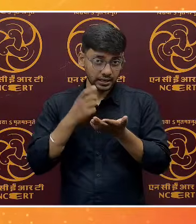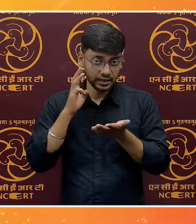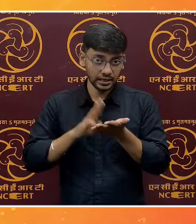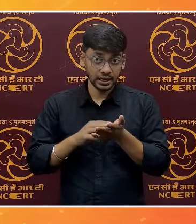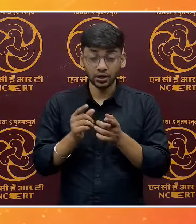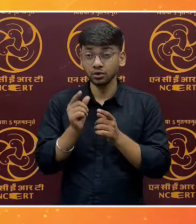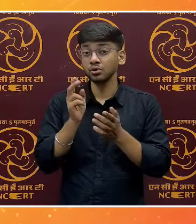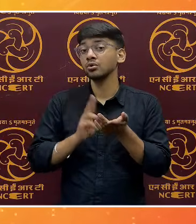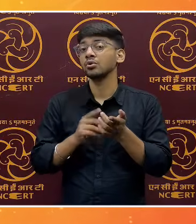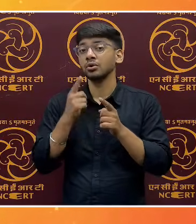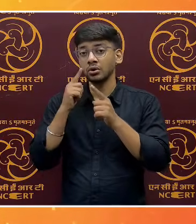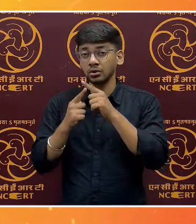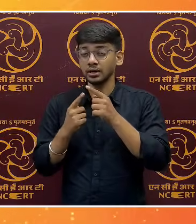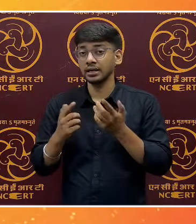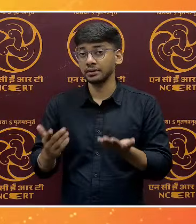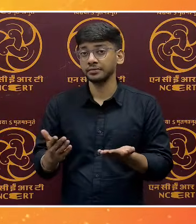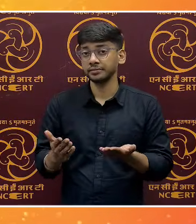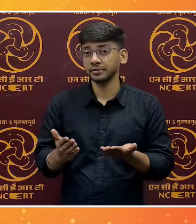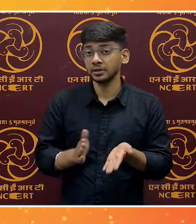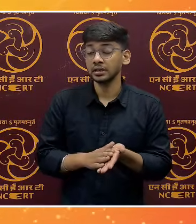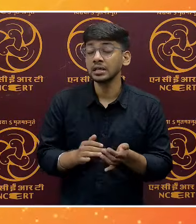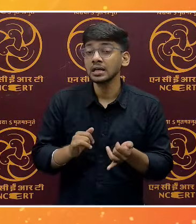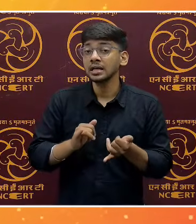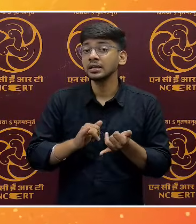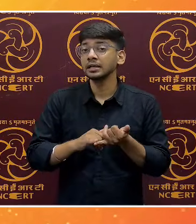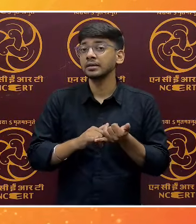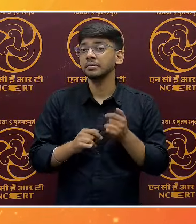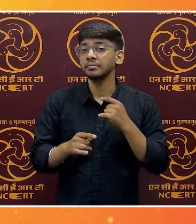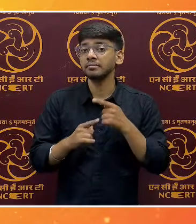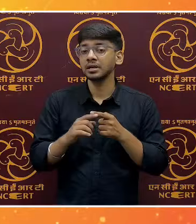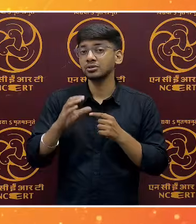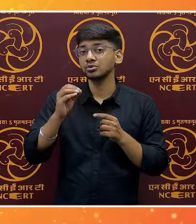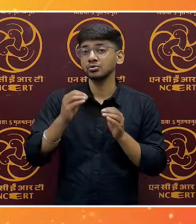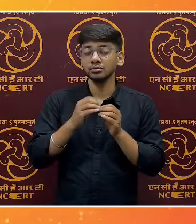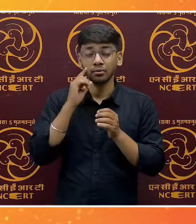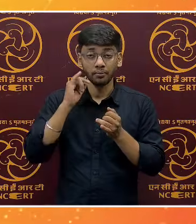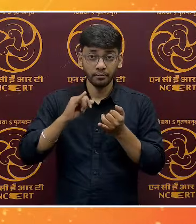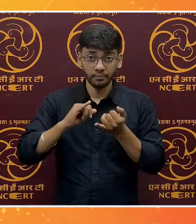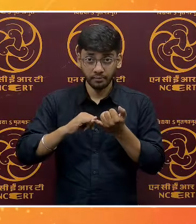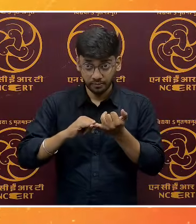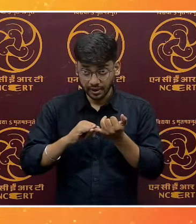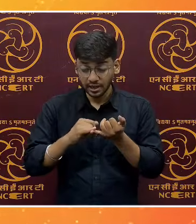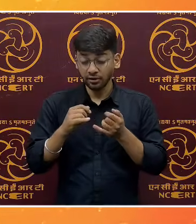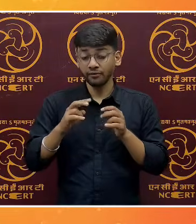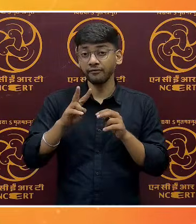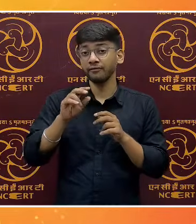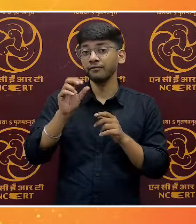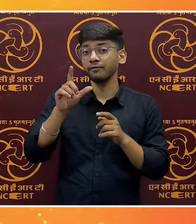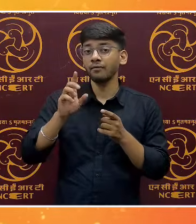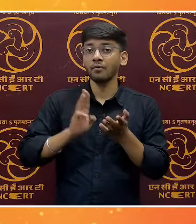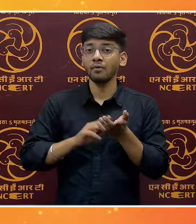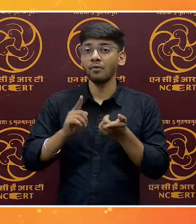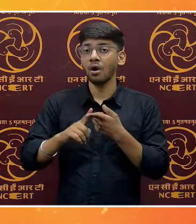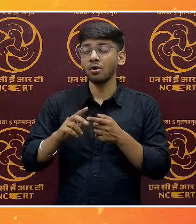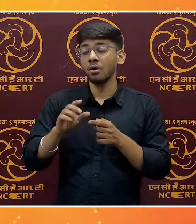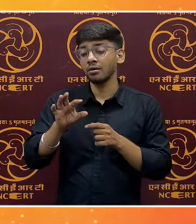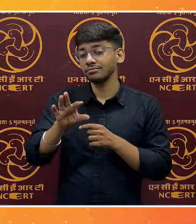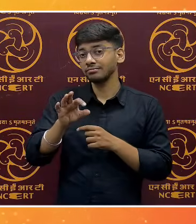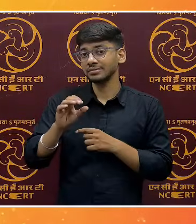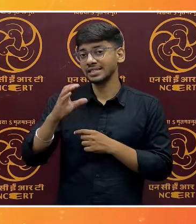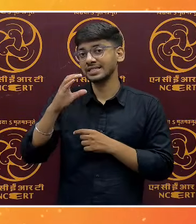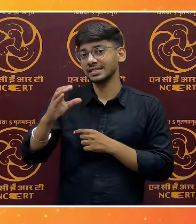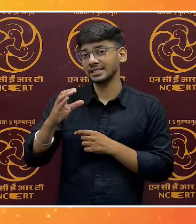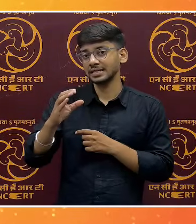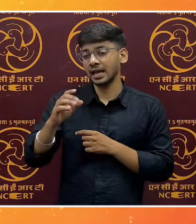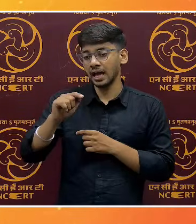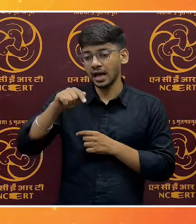the square unit is for area, and the cube in unit is for the volume. So here we can see the option C is correct. We are moving